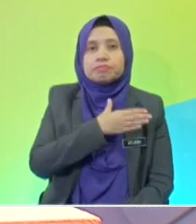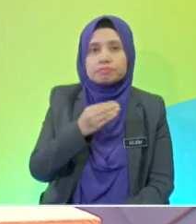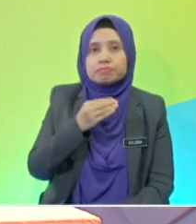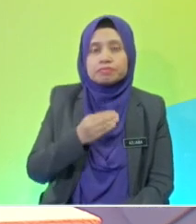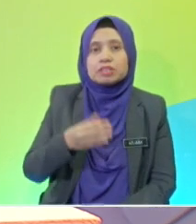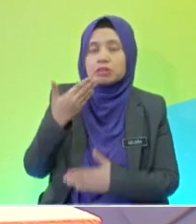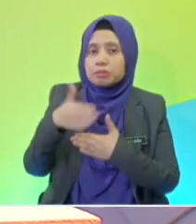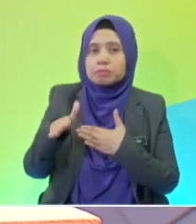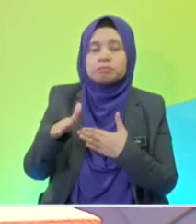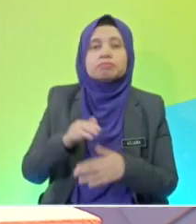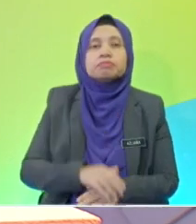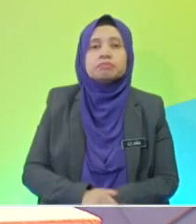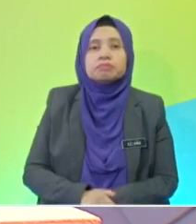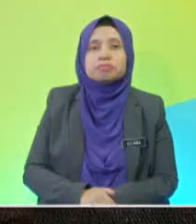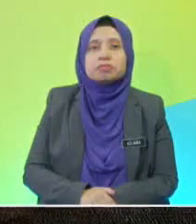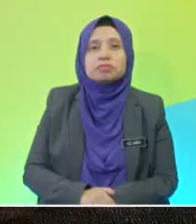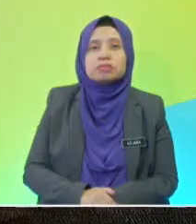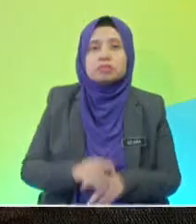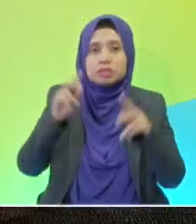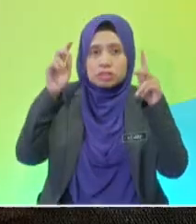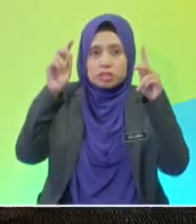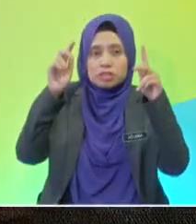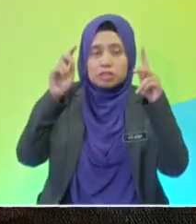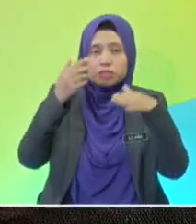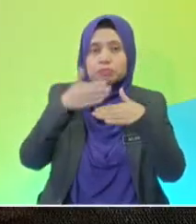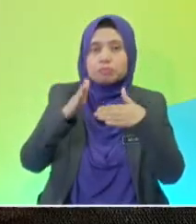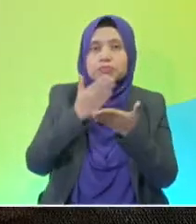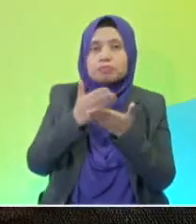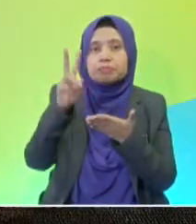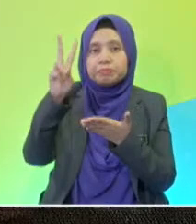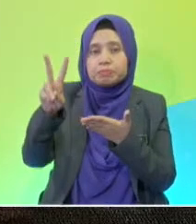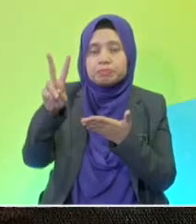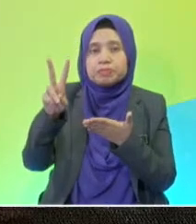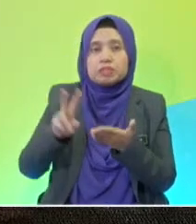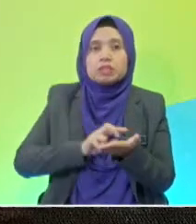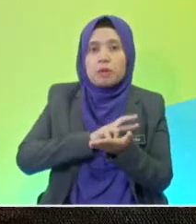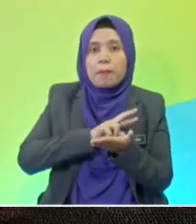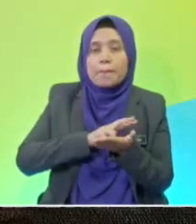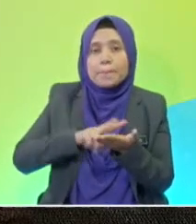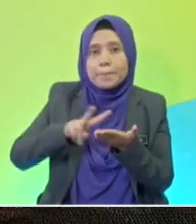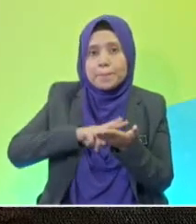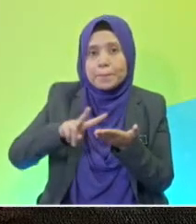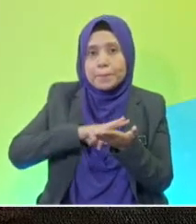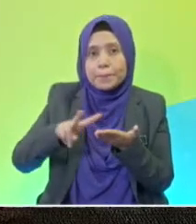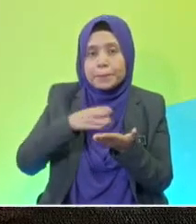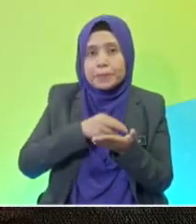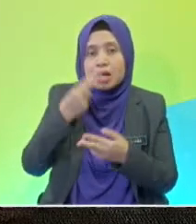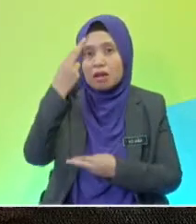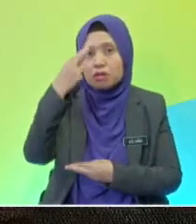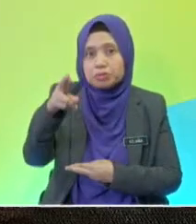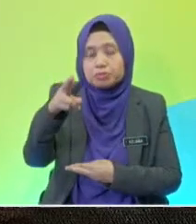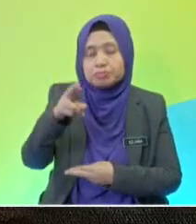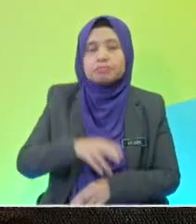next one. This segment is called My Letter to You, where the pupils would read and respond to a special requirement.